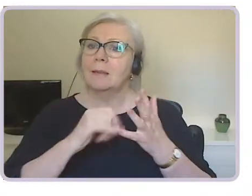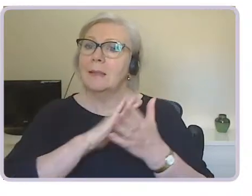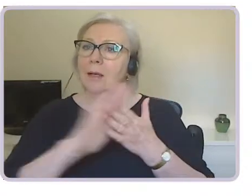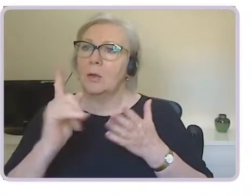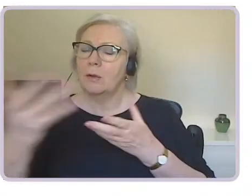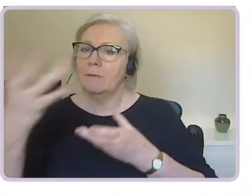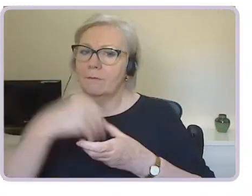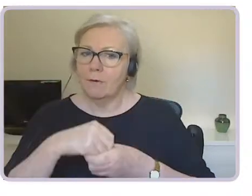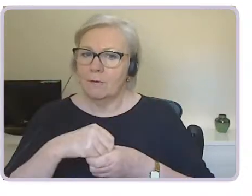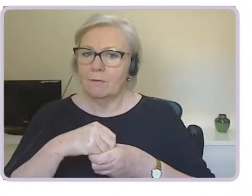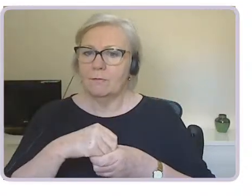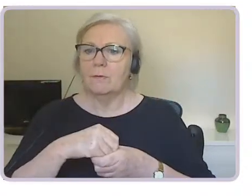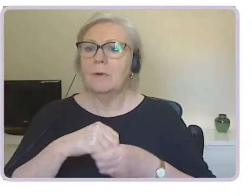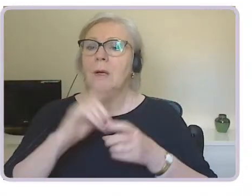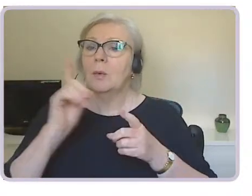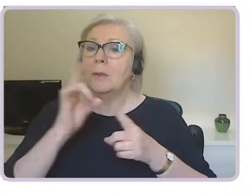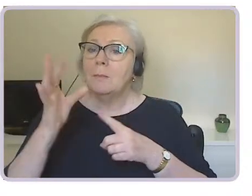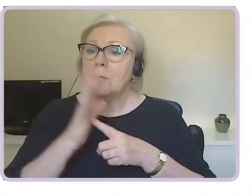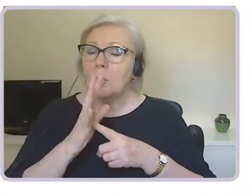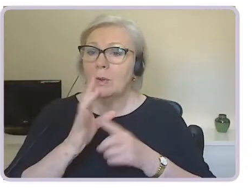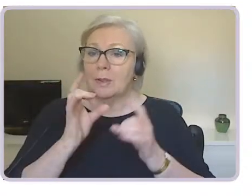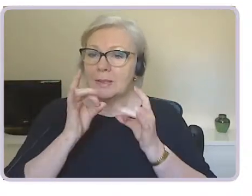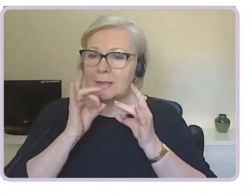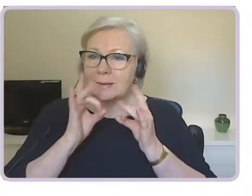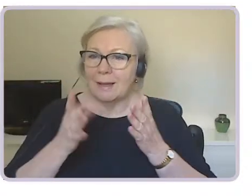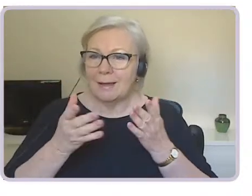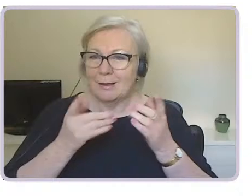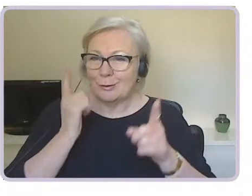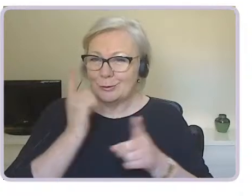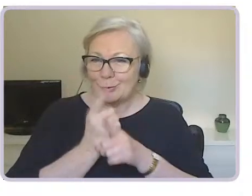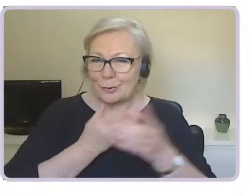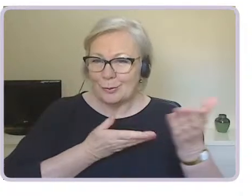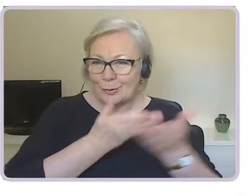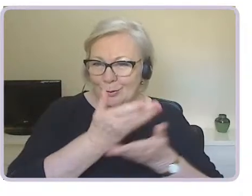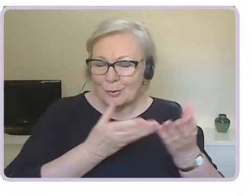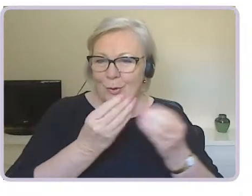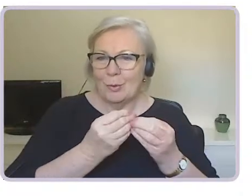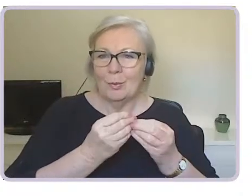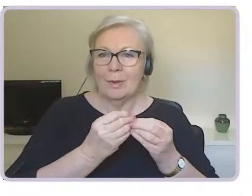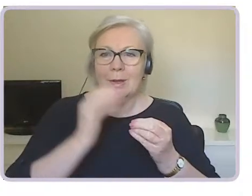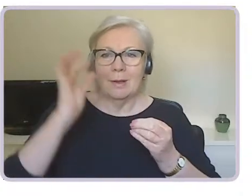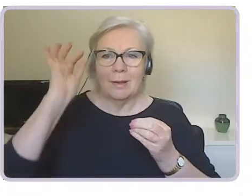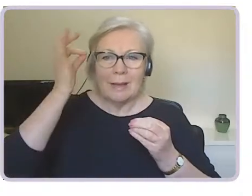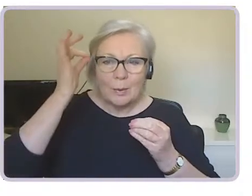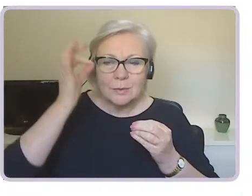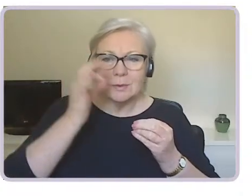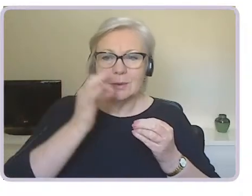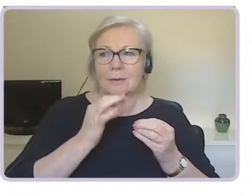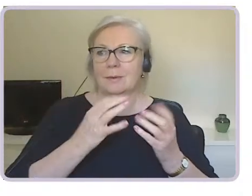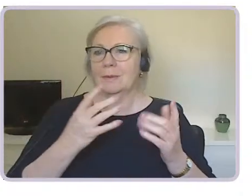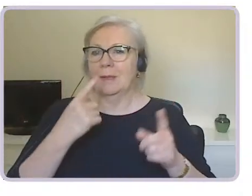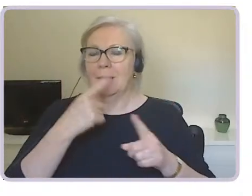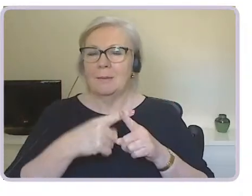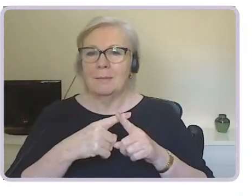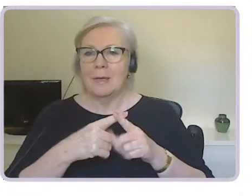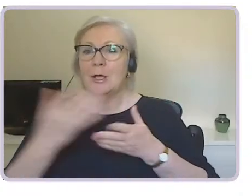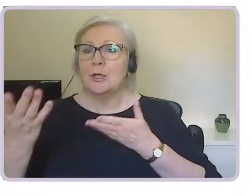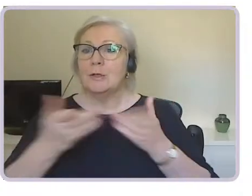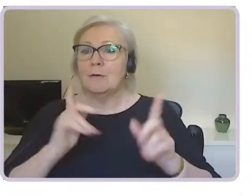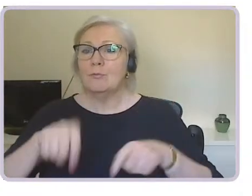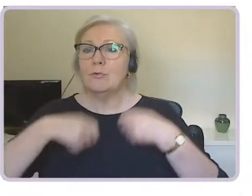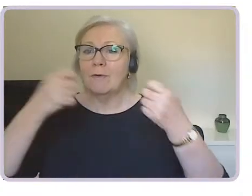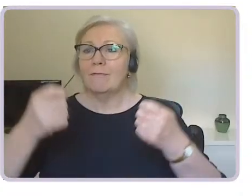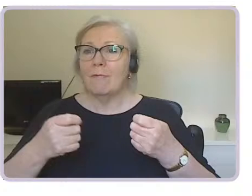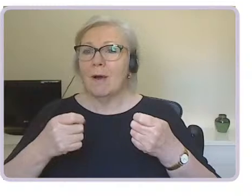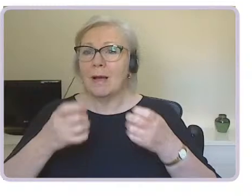that dialogue. We're getting that dialogue with local councils. We're getting fireworks happening among service providers saying, we could share